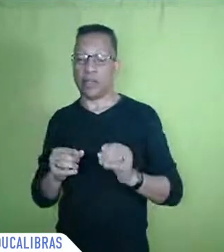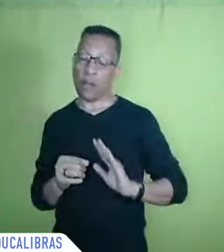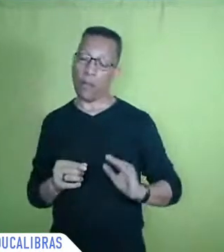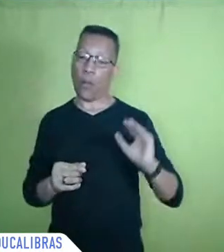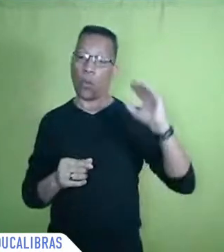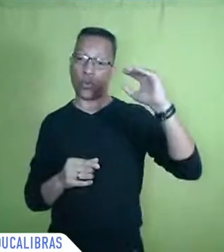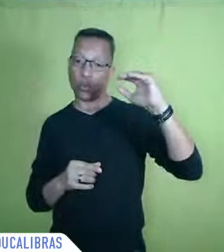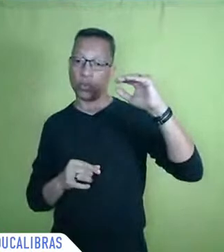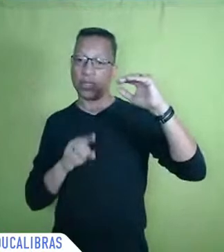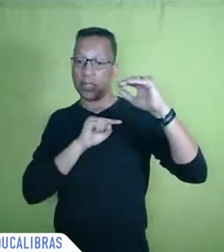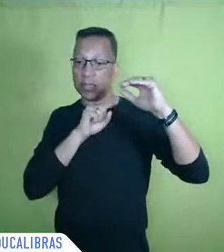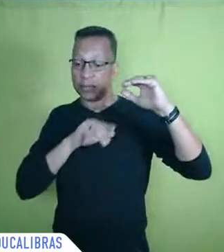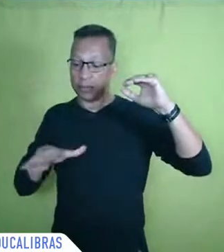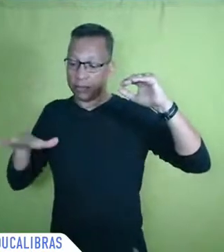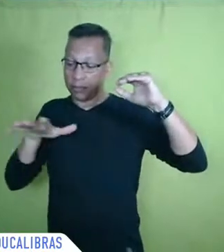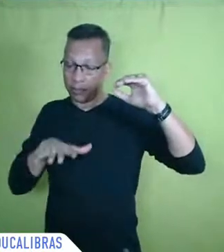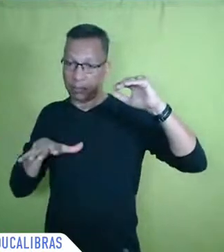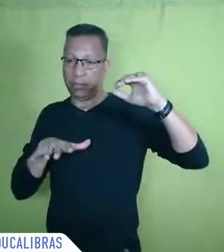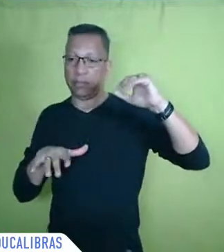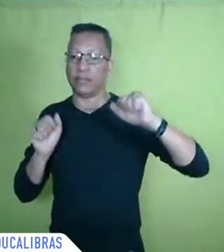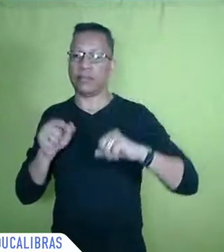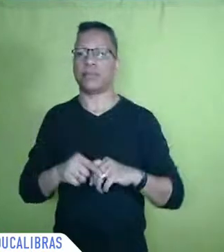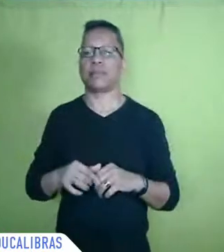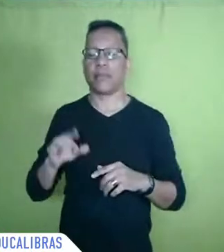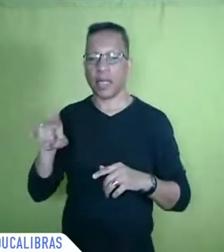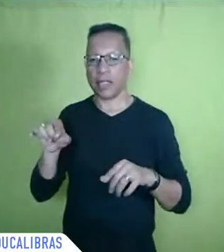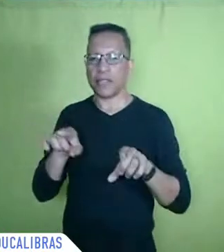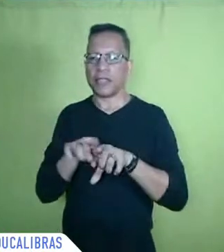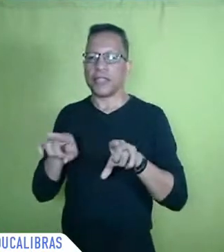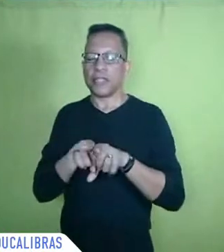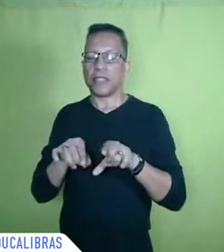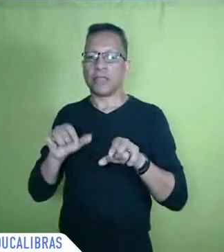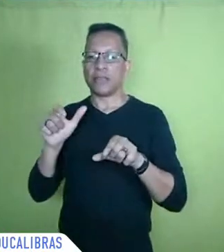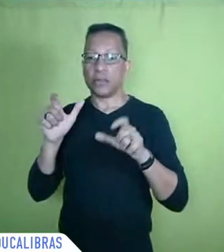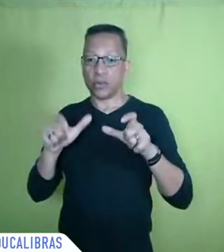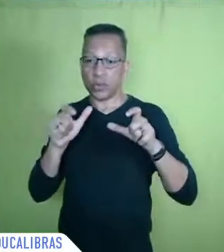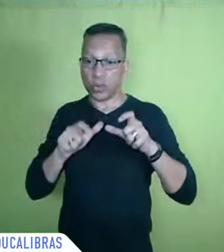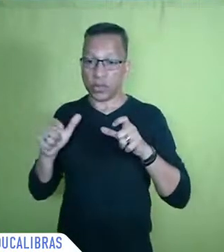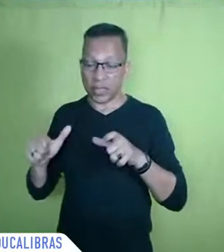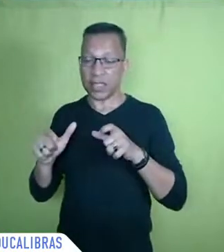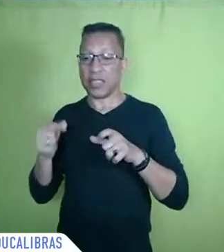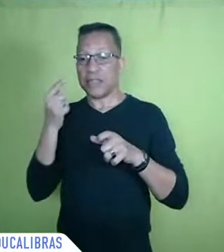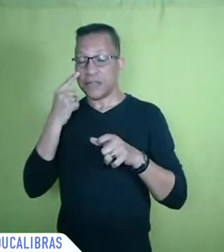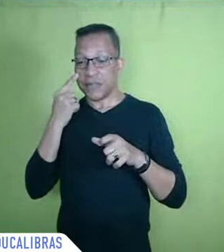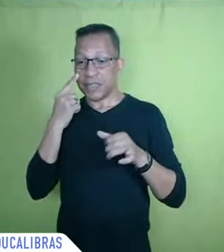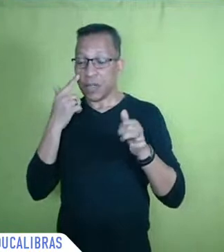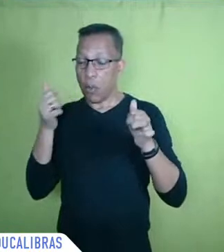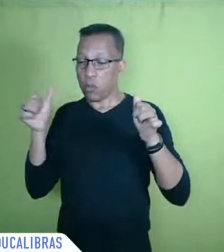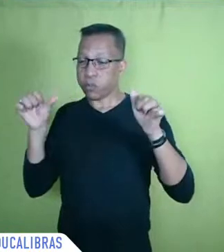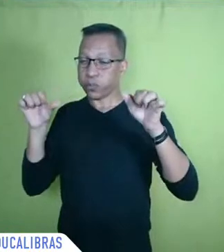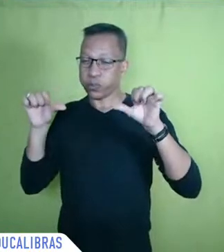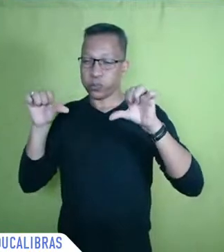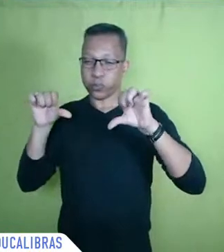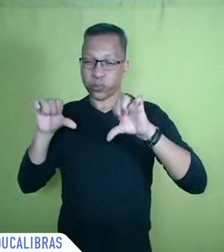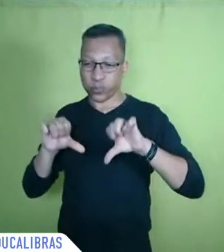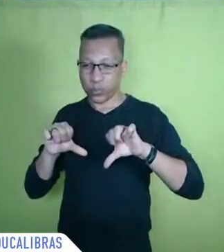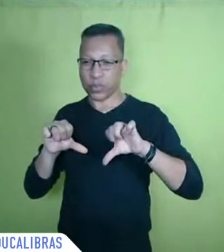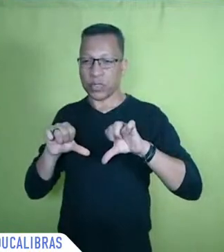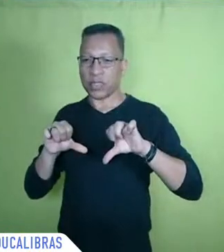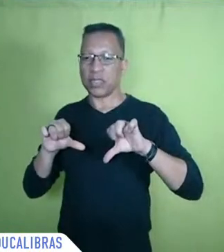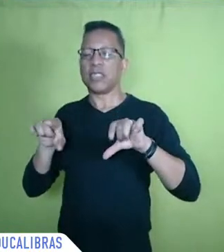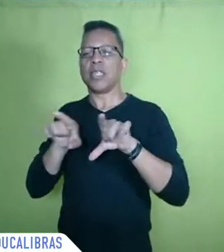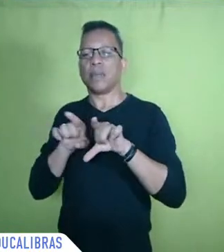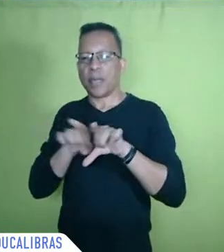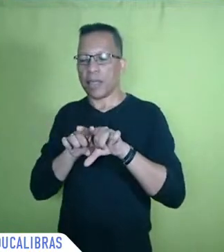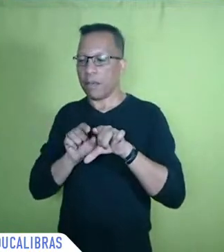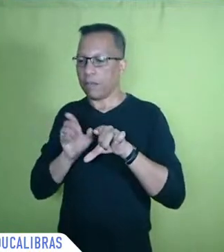specific locations. You mentioned in Rio, the slums on the hills, and as opposed